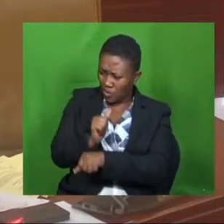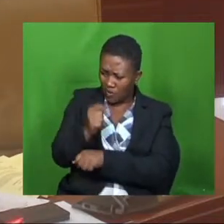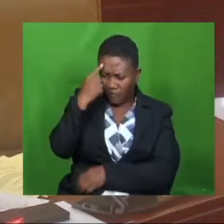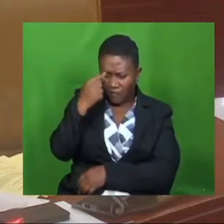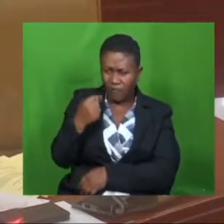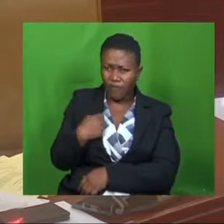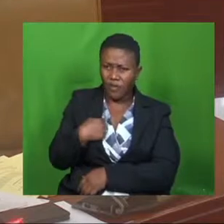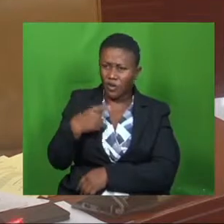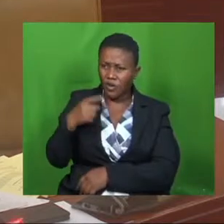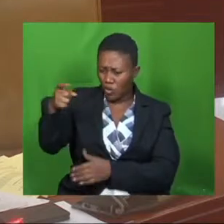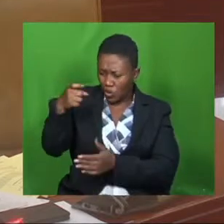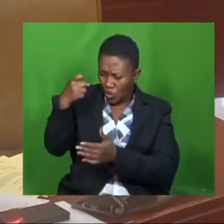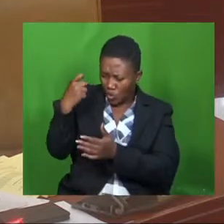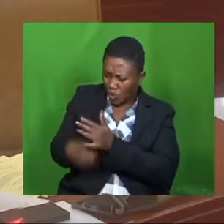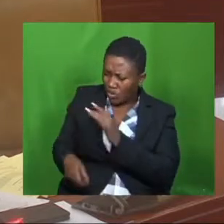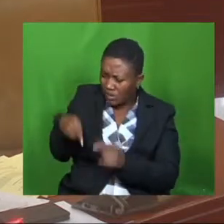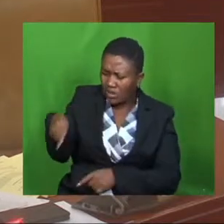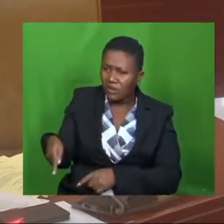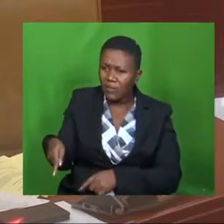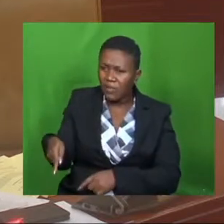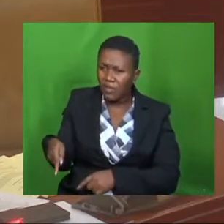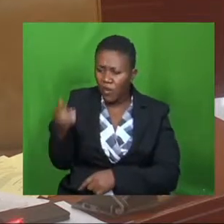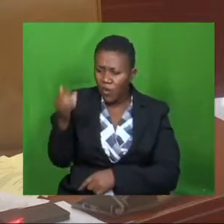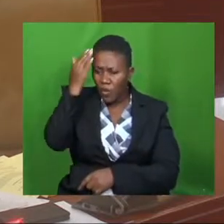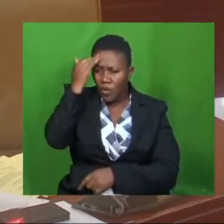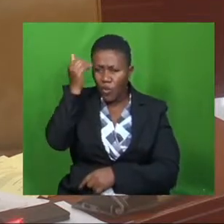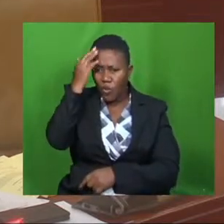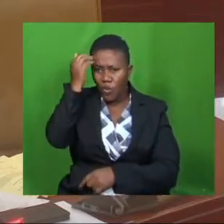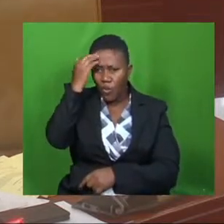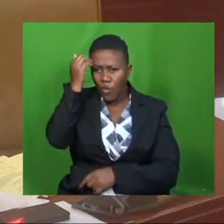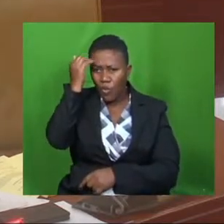head of a public agency.